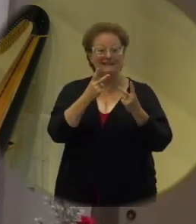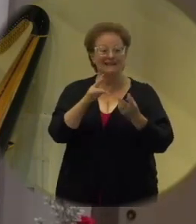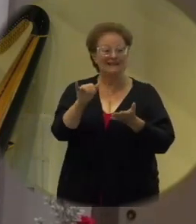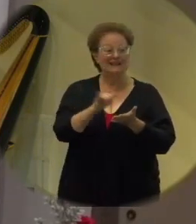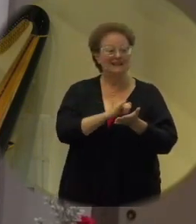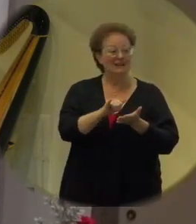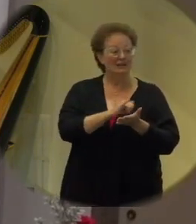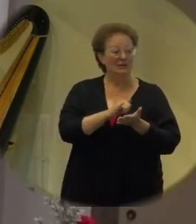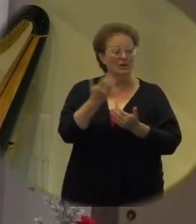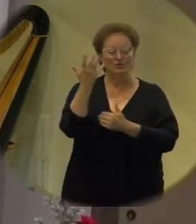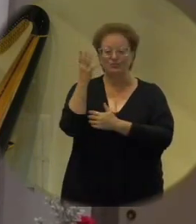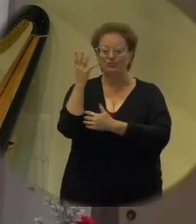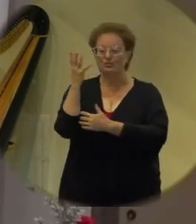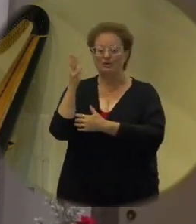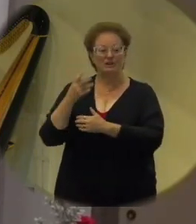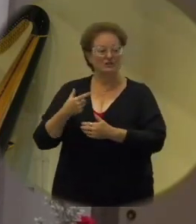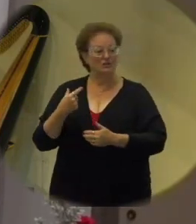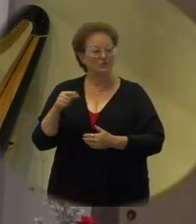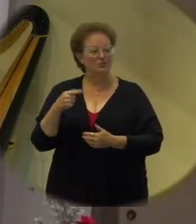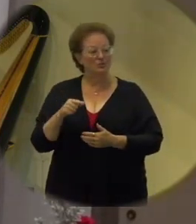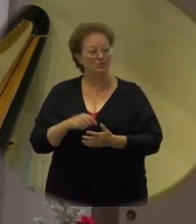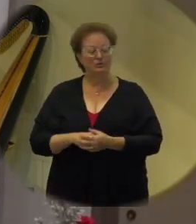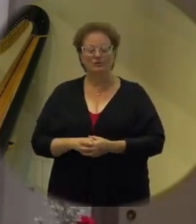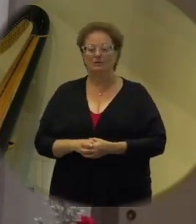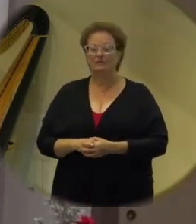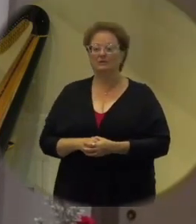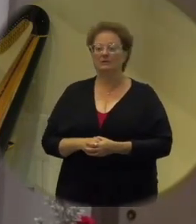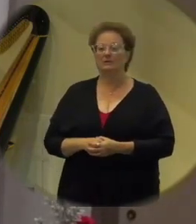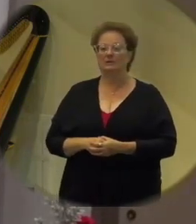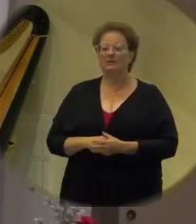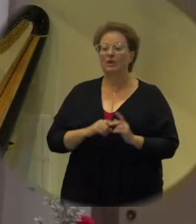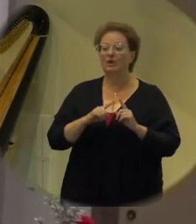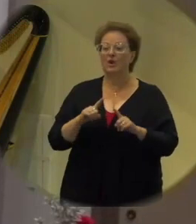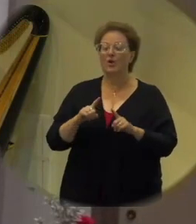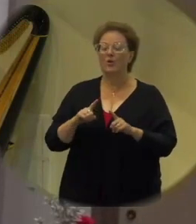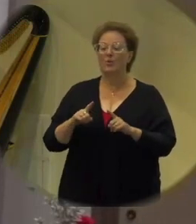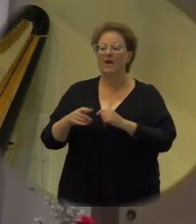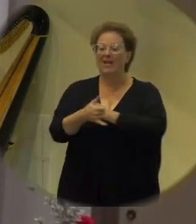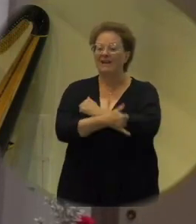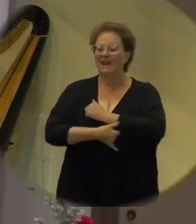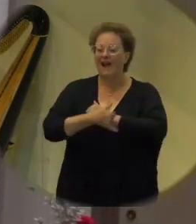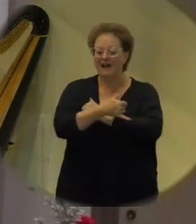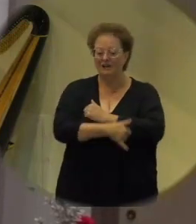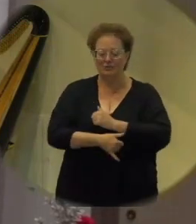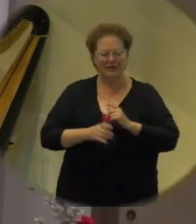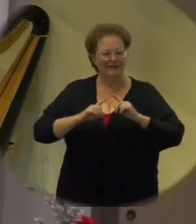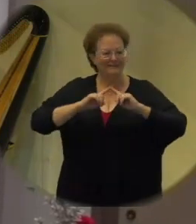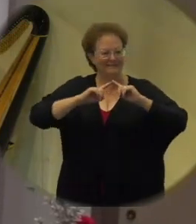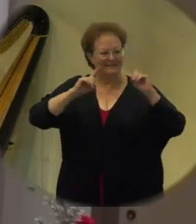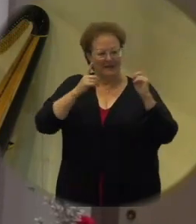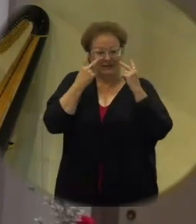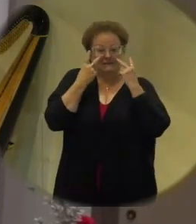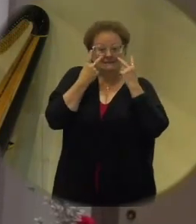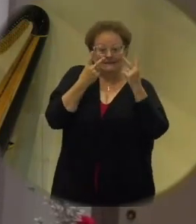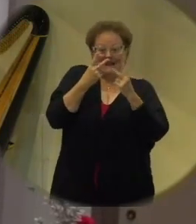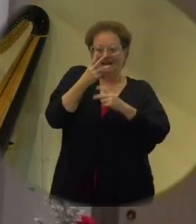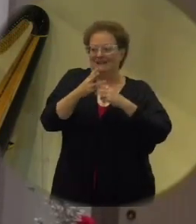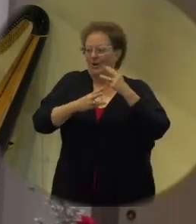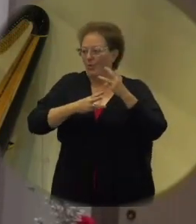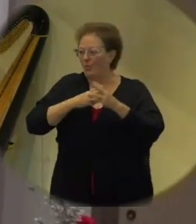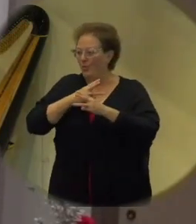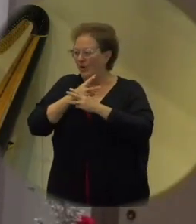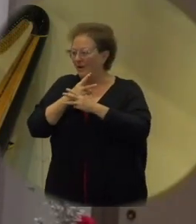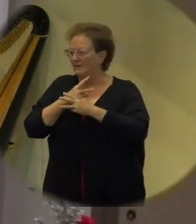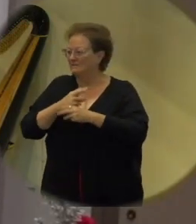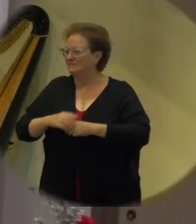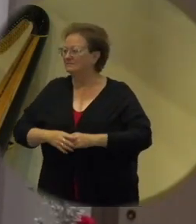city. And so my wife used to love to take them out into the country to see a radically different view of the world. Well, this is a